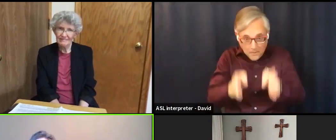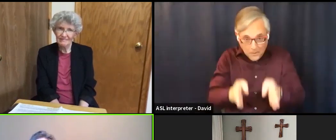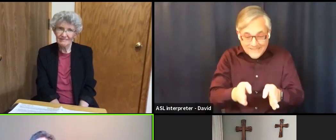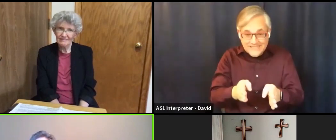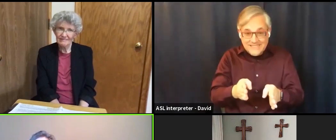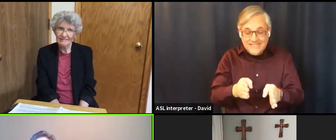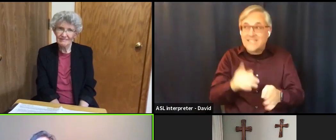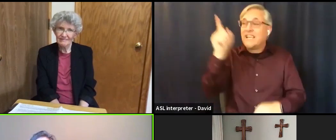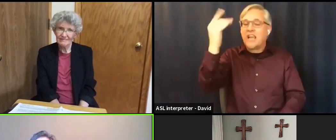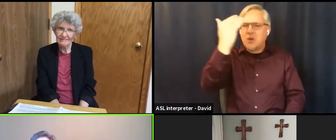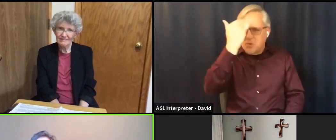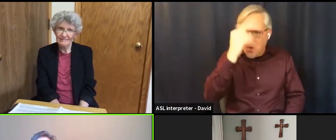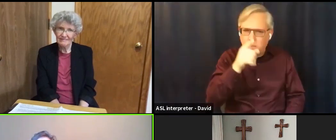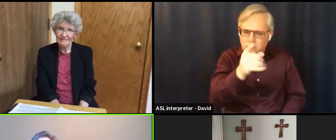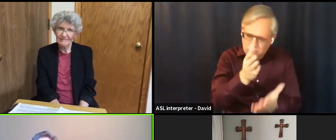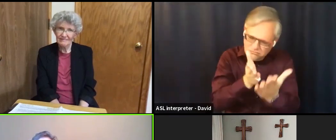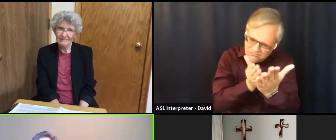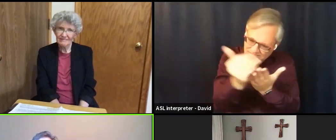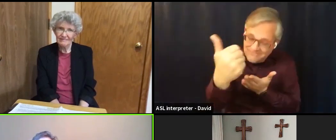intimately,